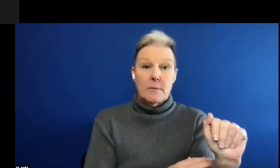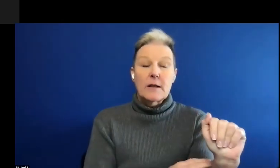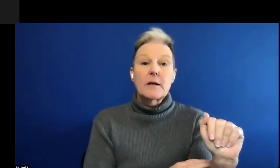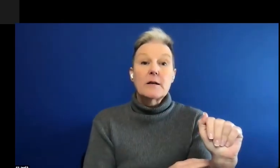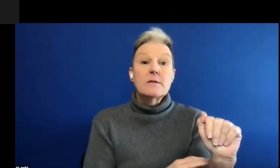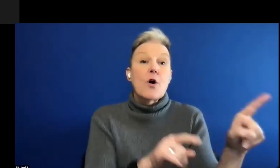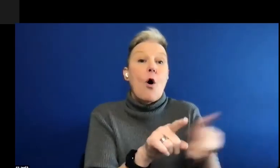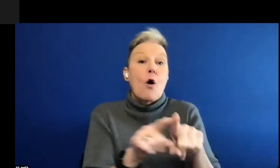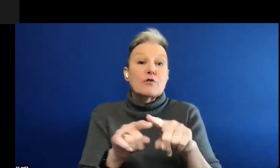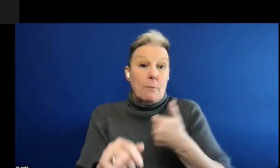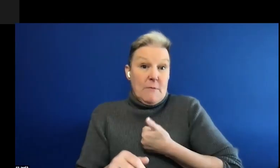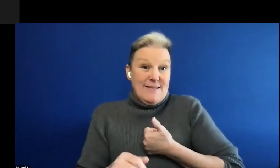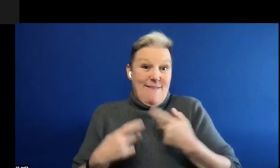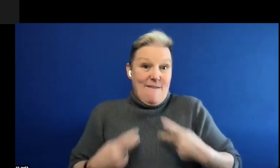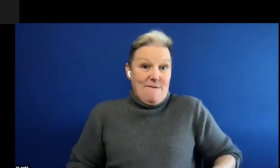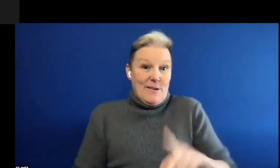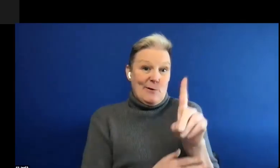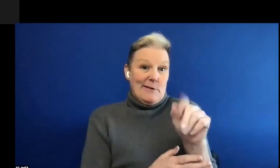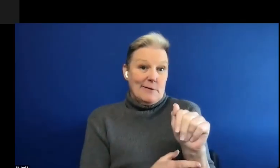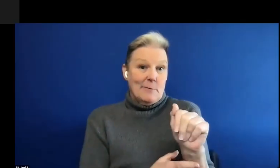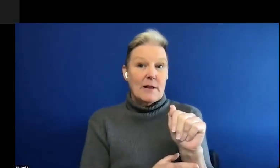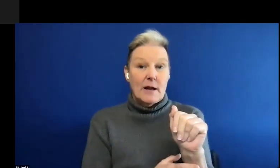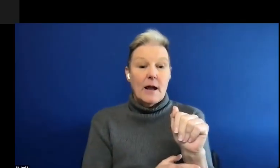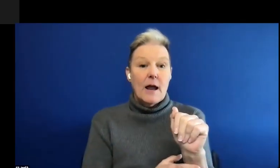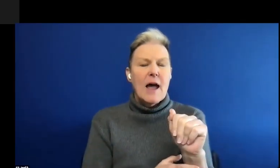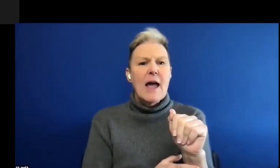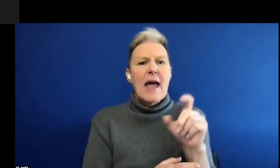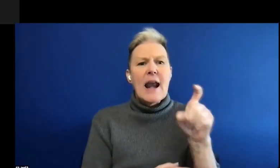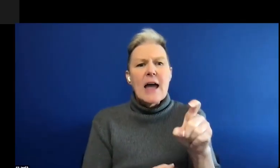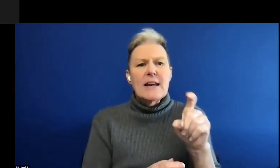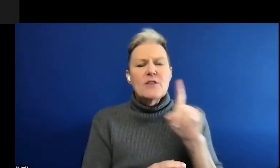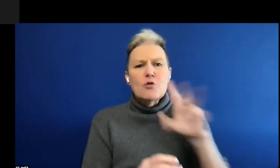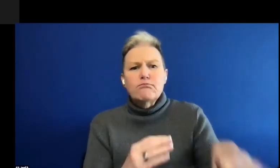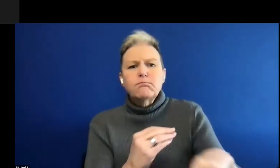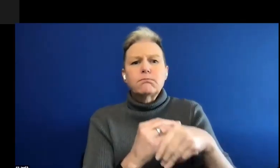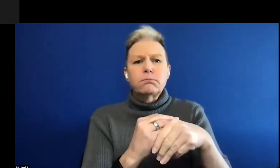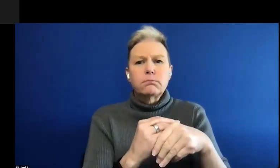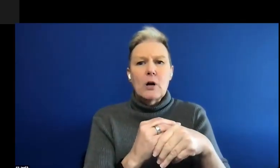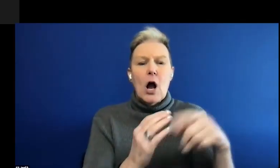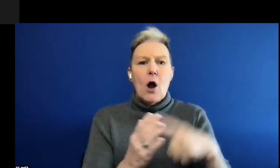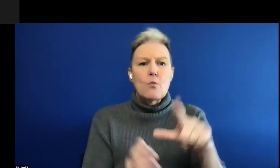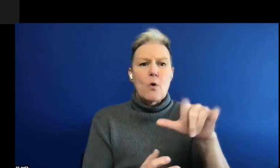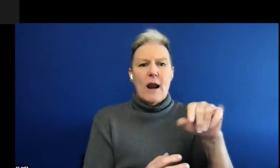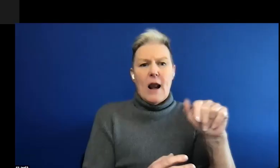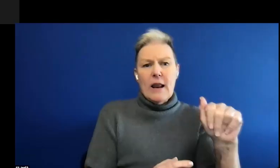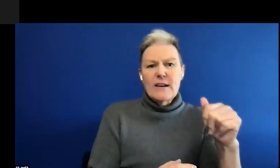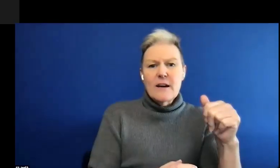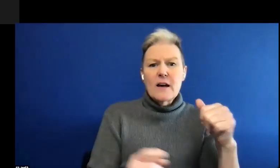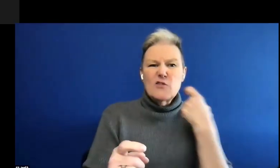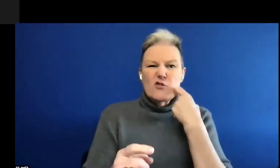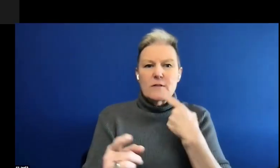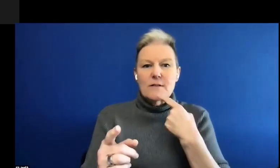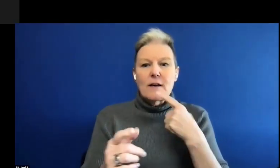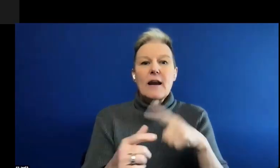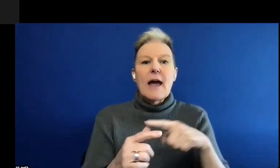also have a physical disability myself, and I just need to piggyback on what Linda just said and also